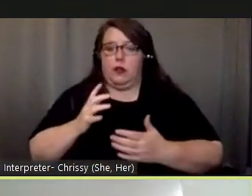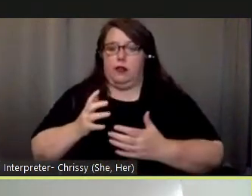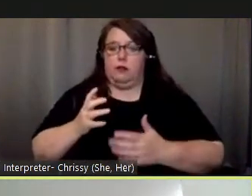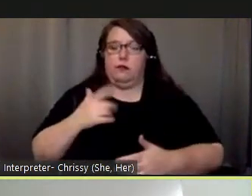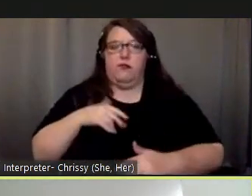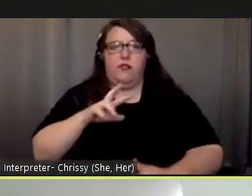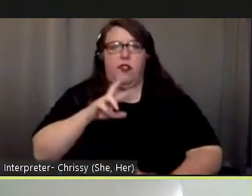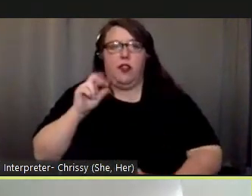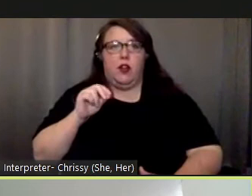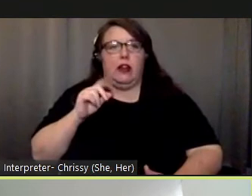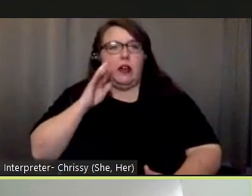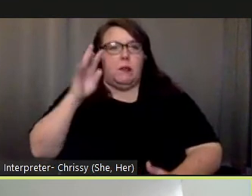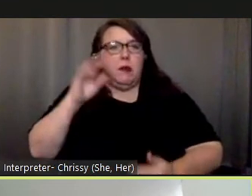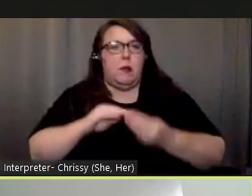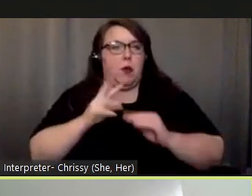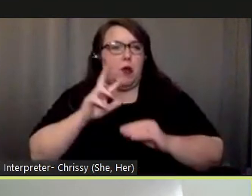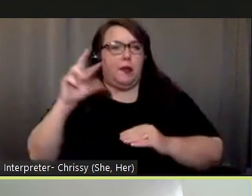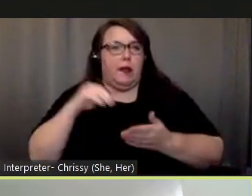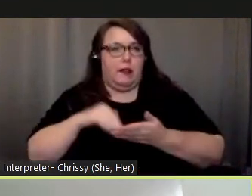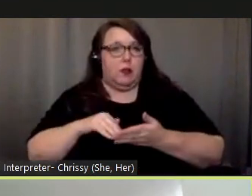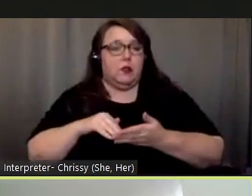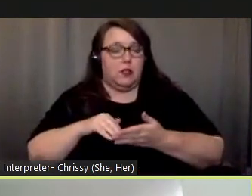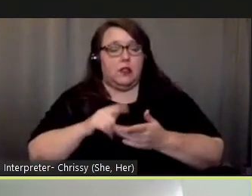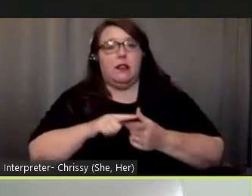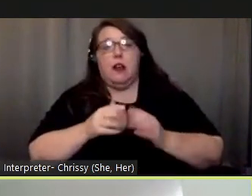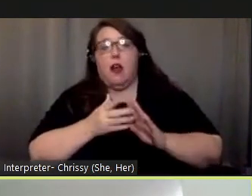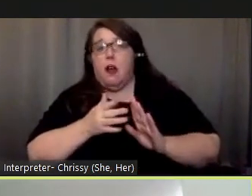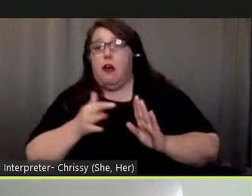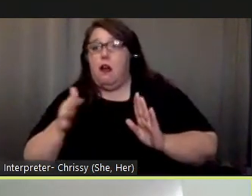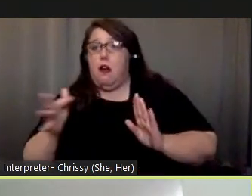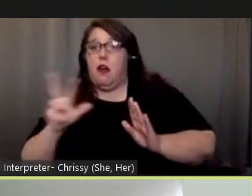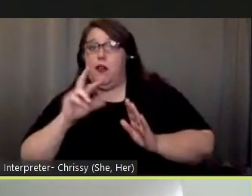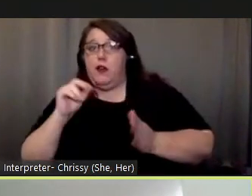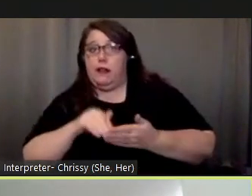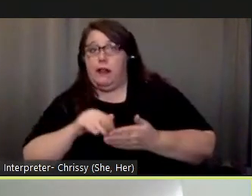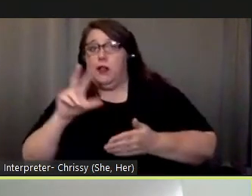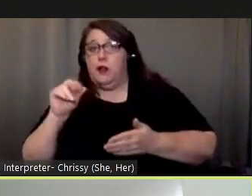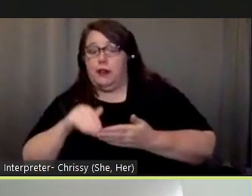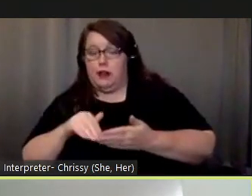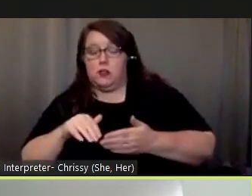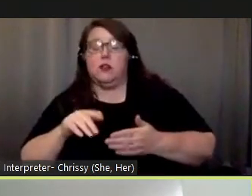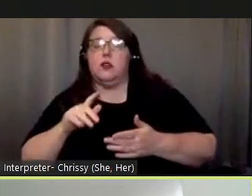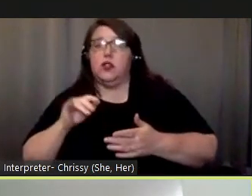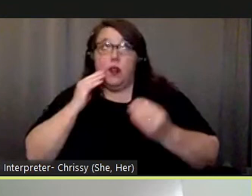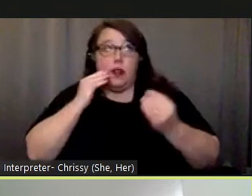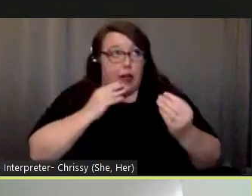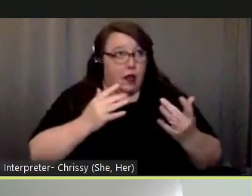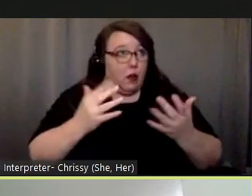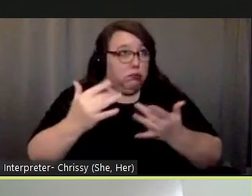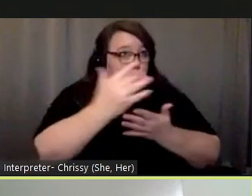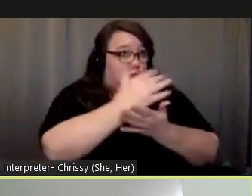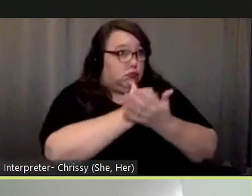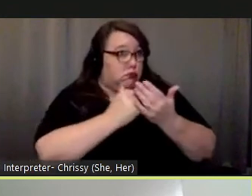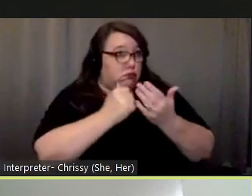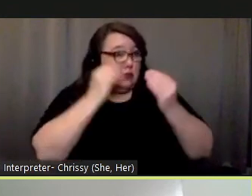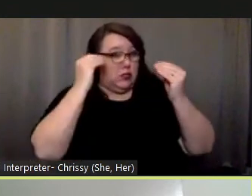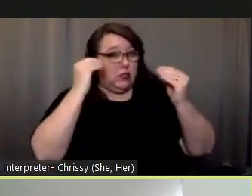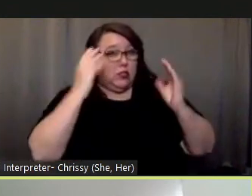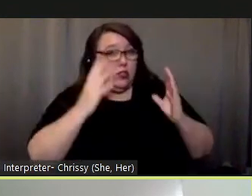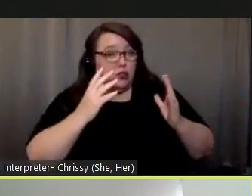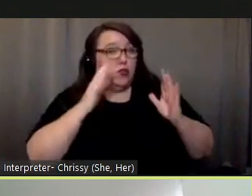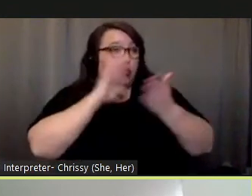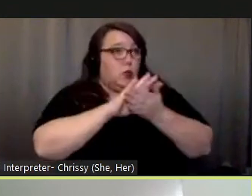the coming weeks, that similar set aside, to make sure that we've taken the data that we have that was provided to us by our by